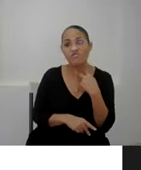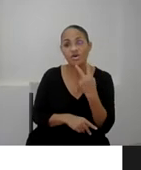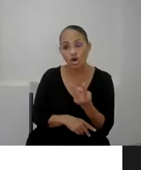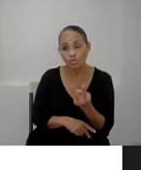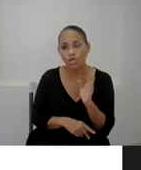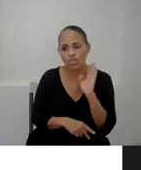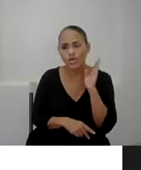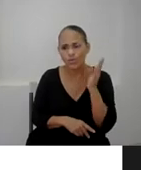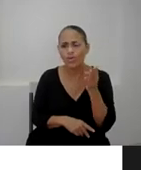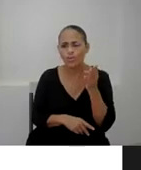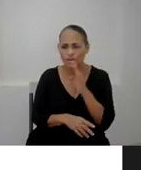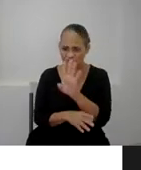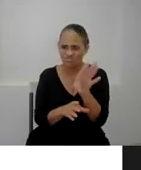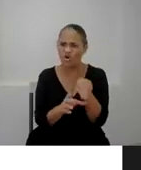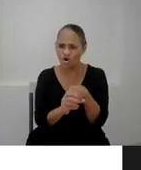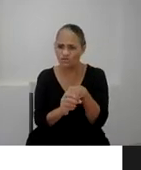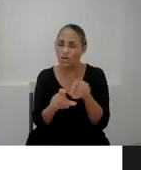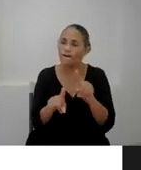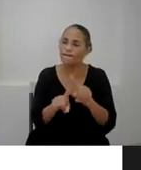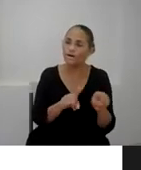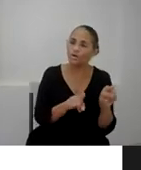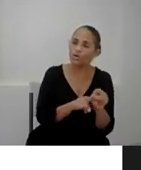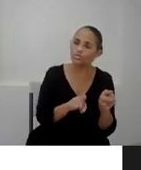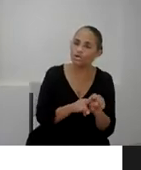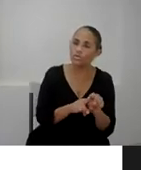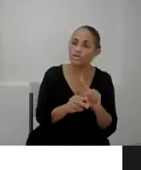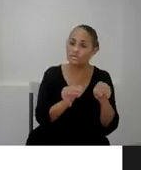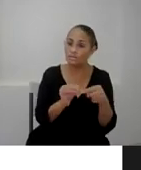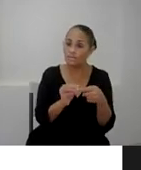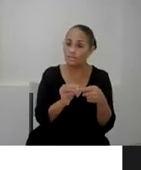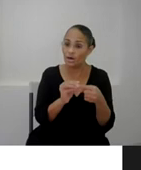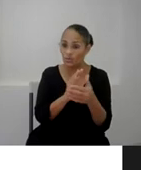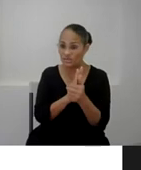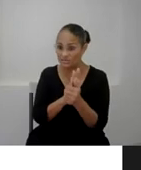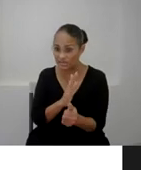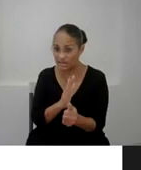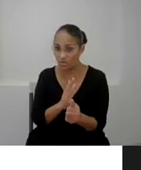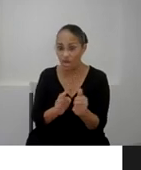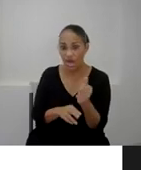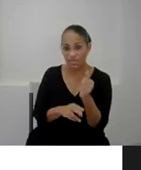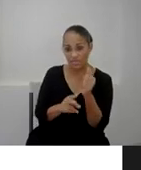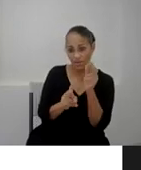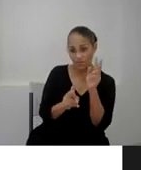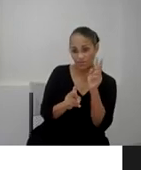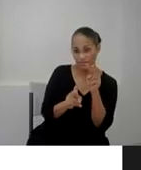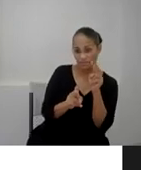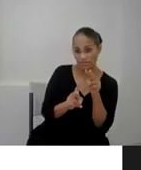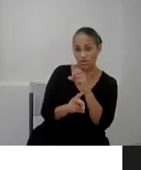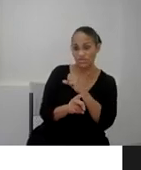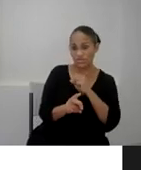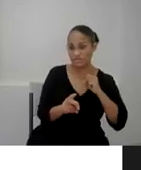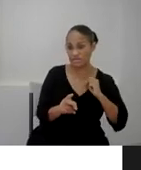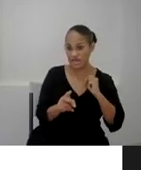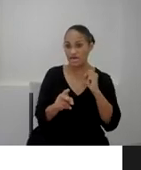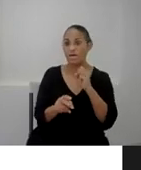certainly be very much involved, but also it's about the skill and the perception of the staff member or the